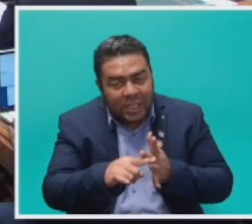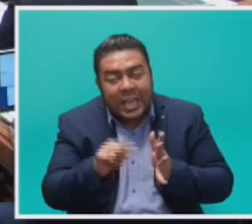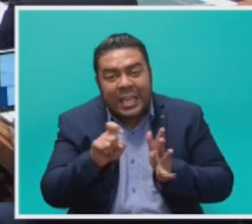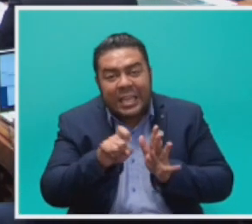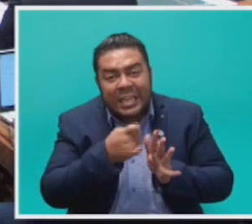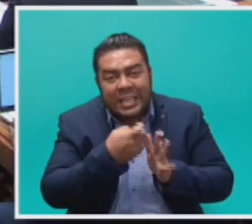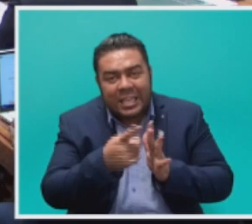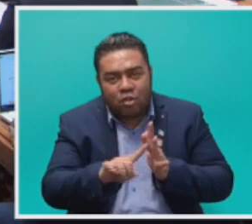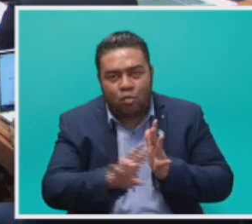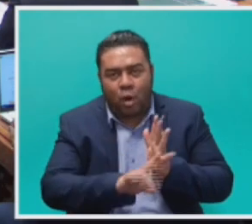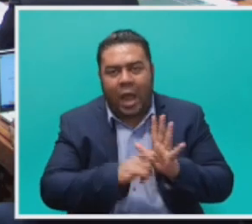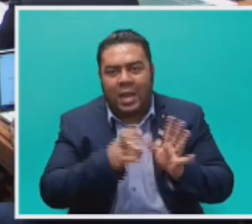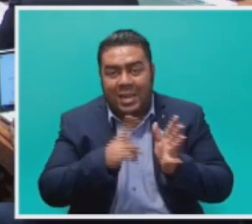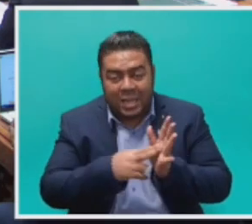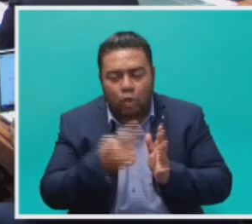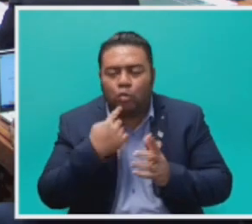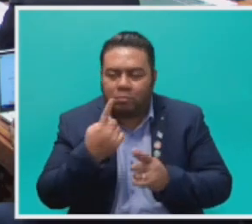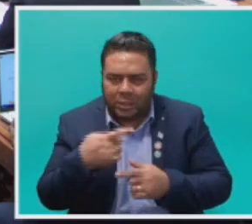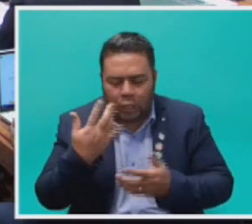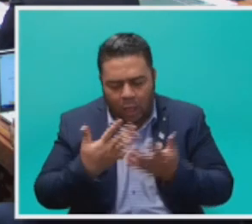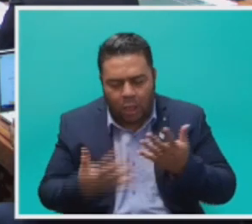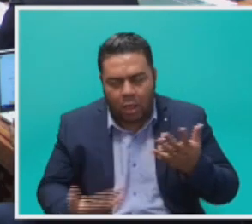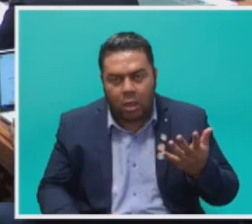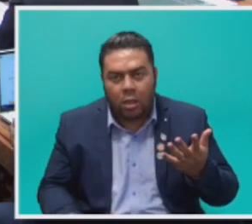Thank you, Mr. Speaker.